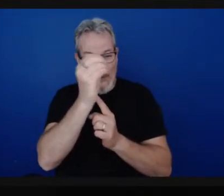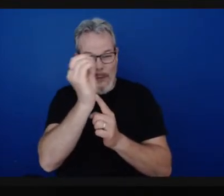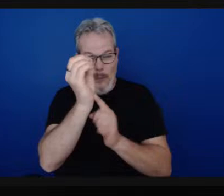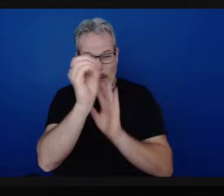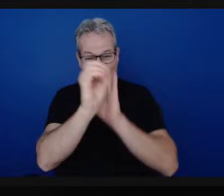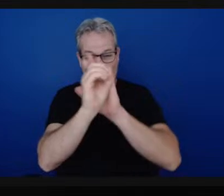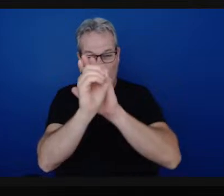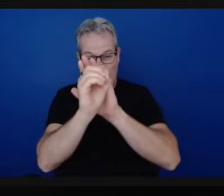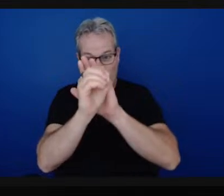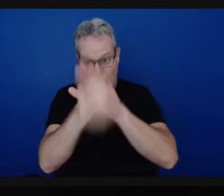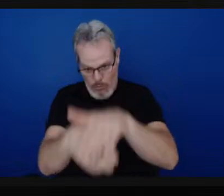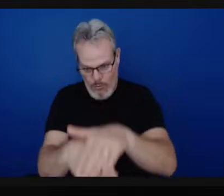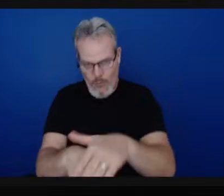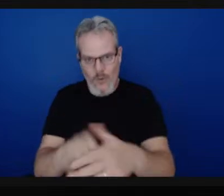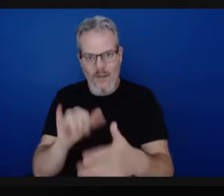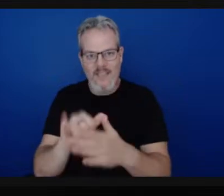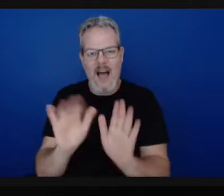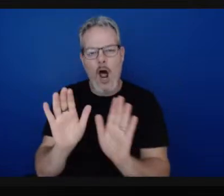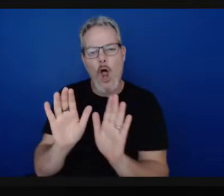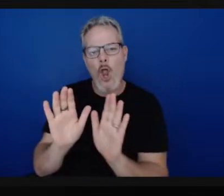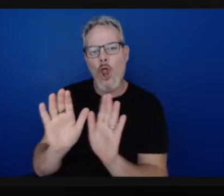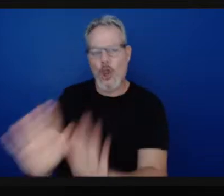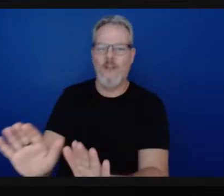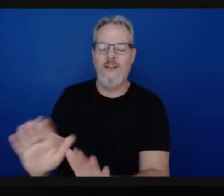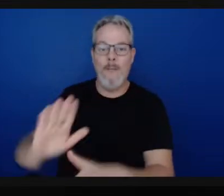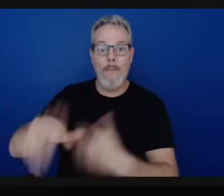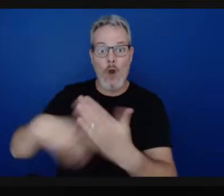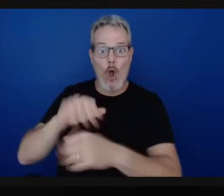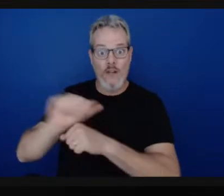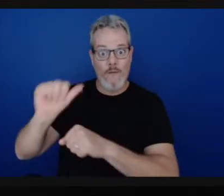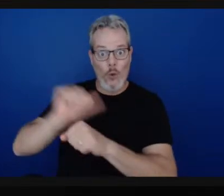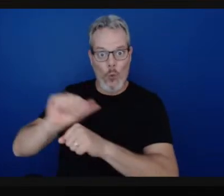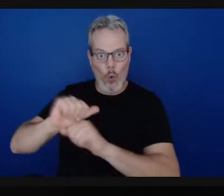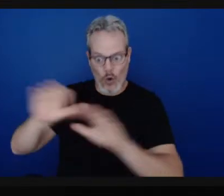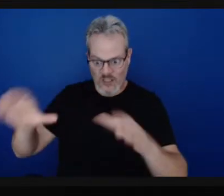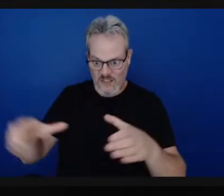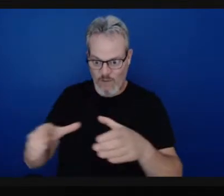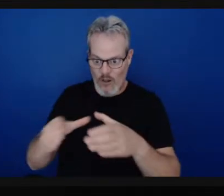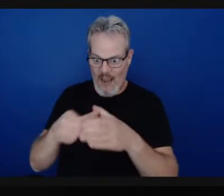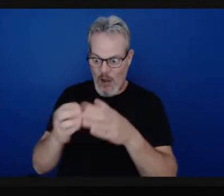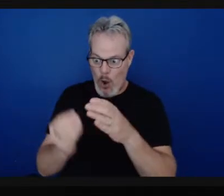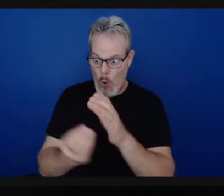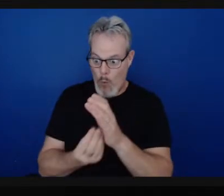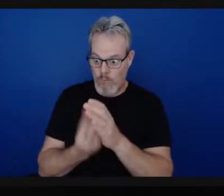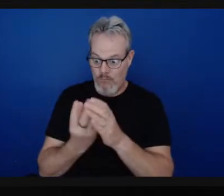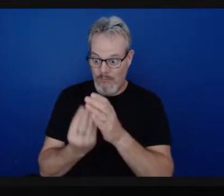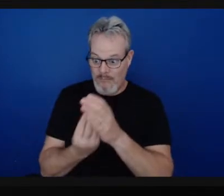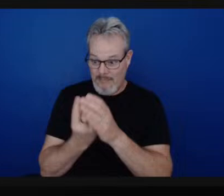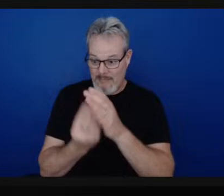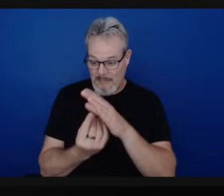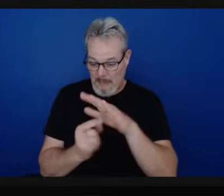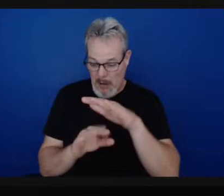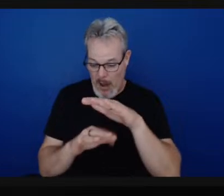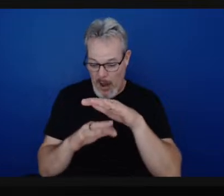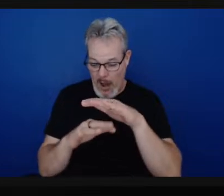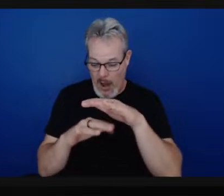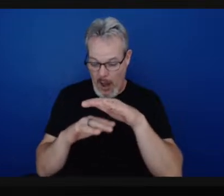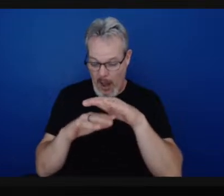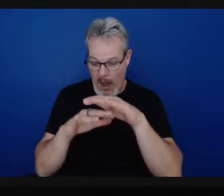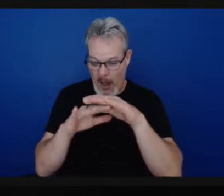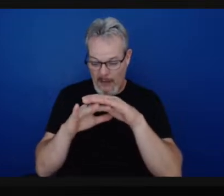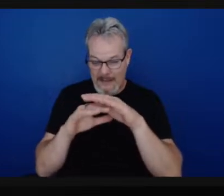that little nudge could be the rain. But all the work itself is a volcano getting a boulder on the top of the hill, getting everything ready to actually